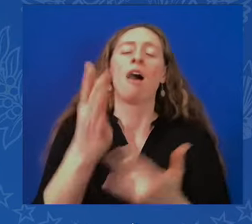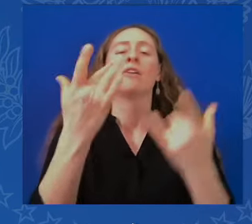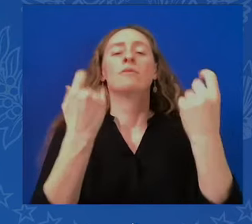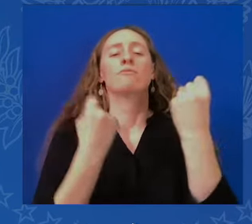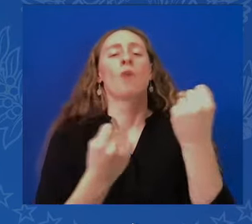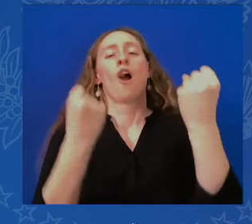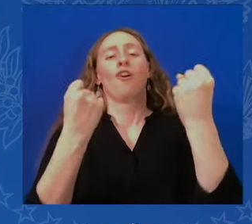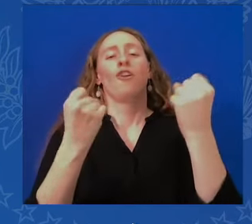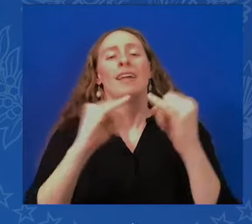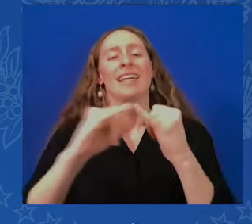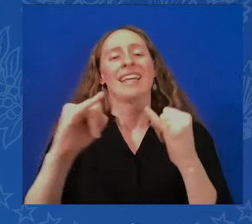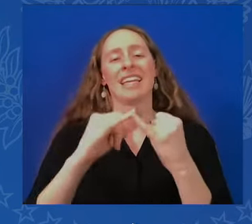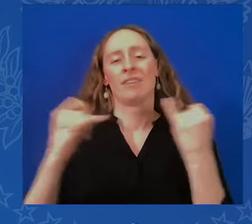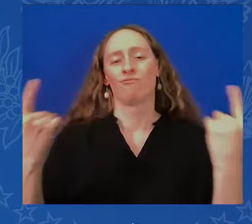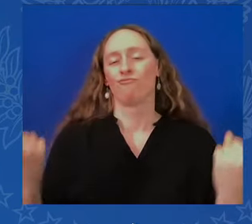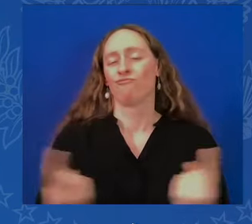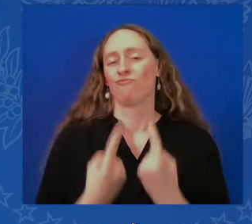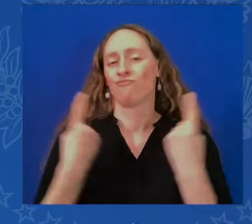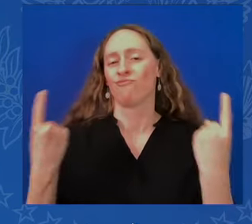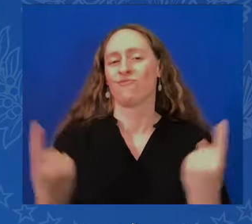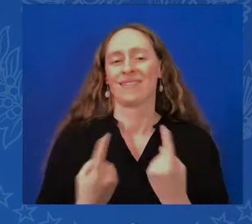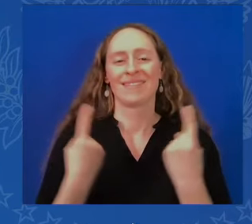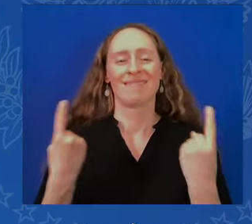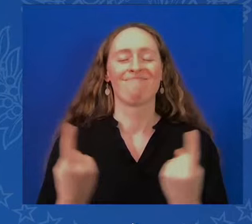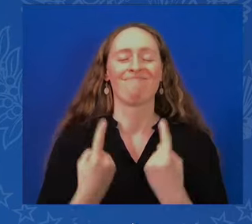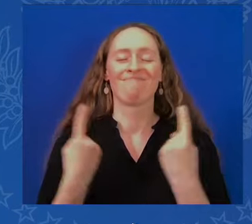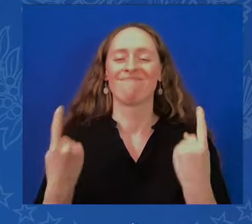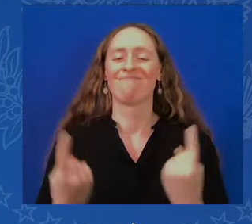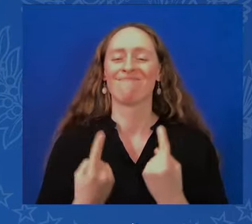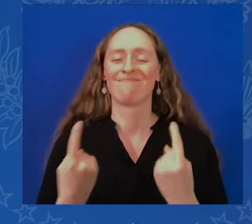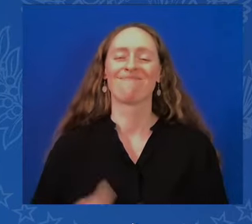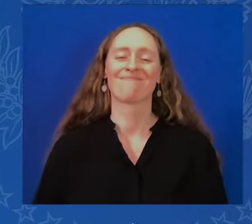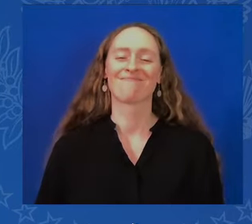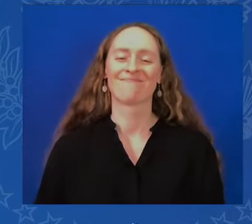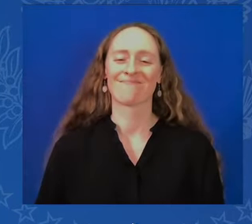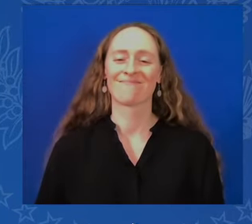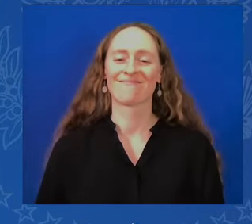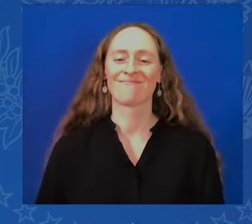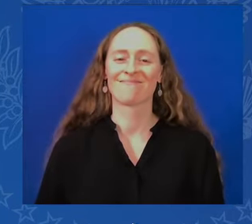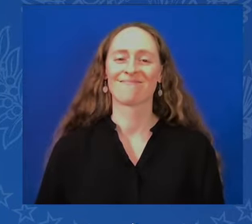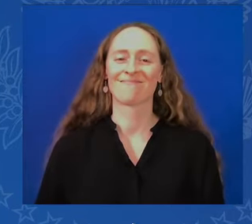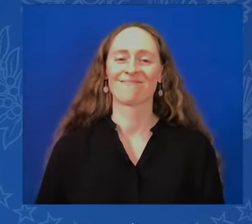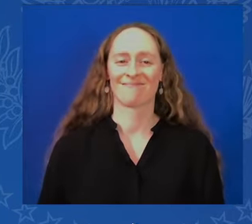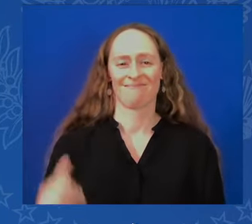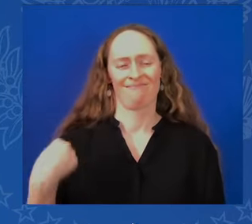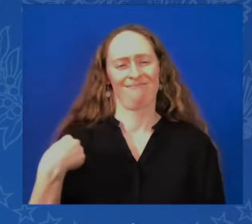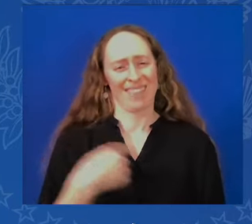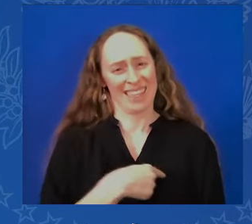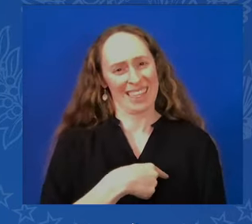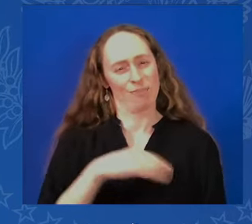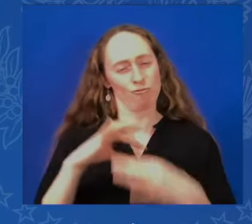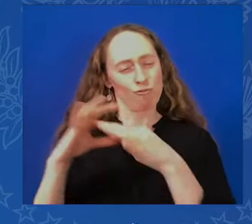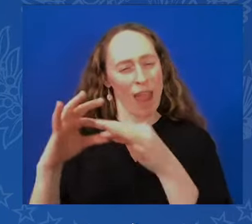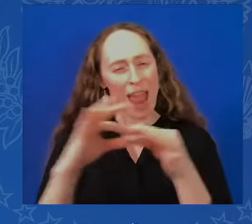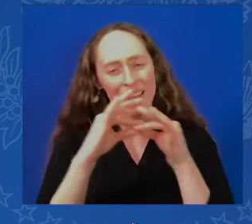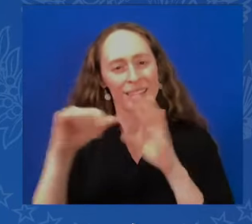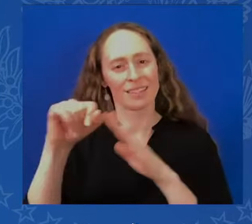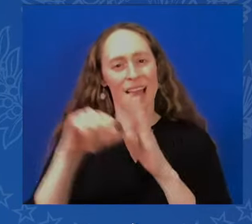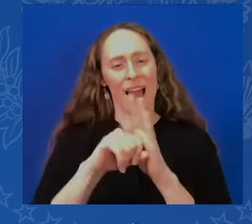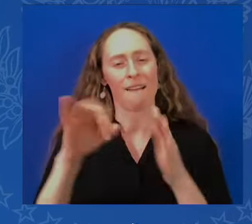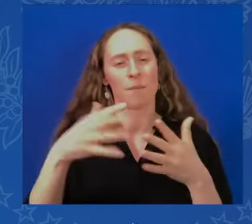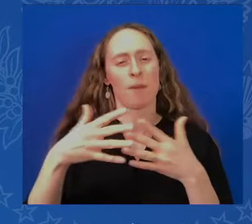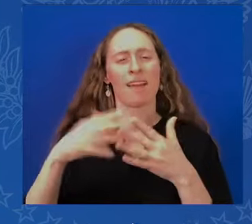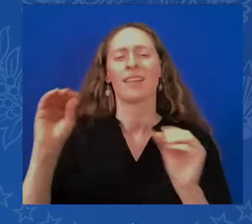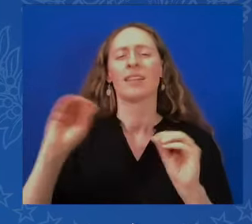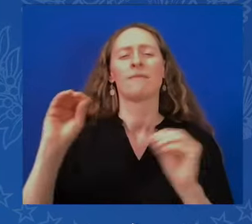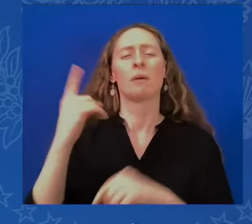this perilous challenge. You know, because we're the United States of America, there's nothing beyond our capacity when we do it